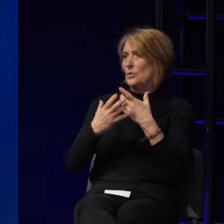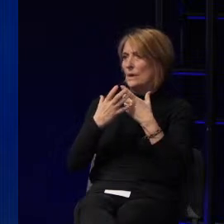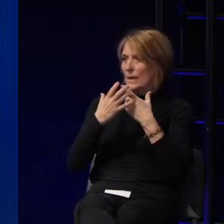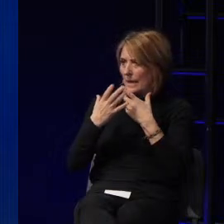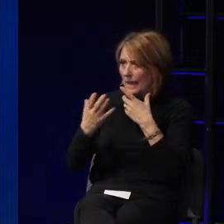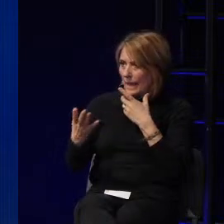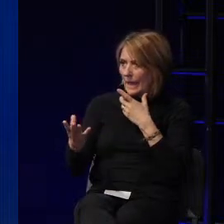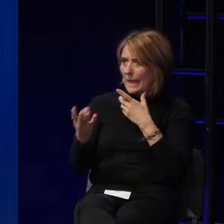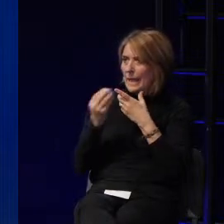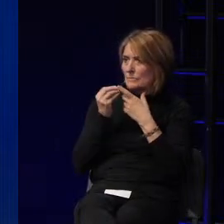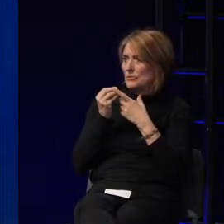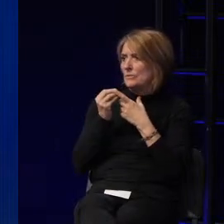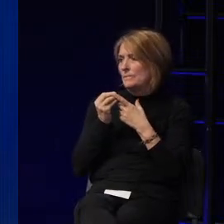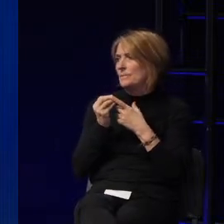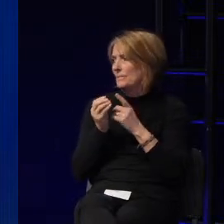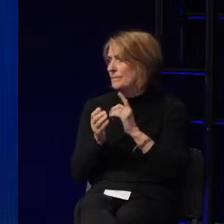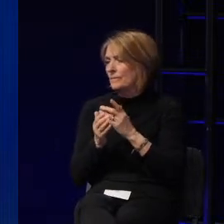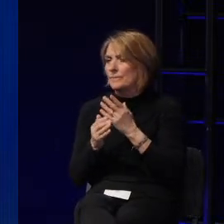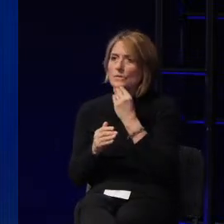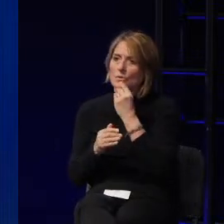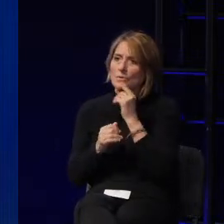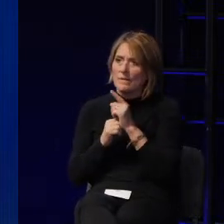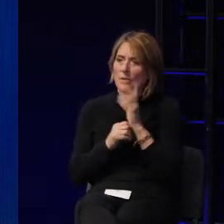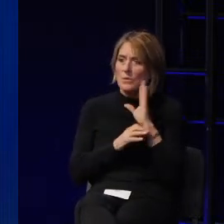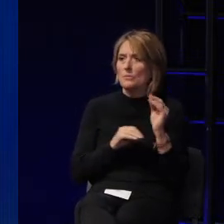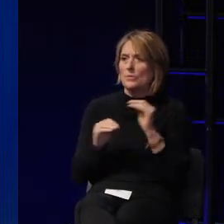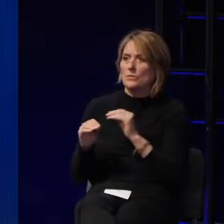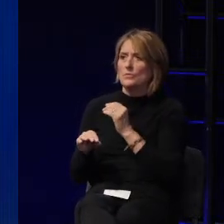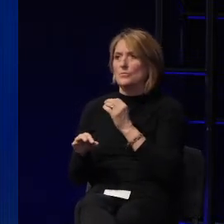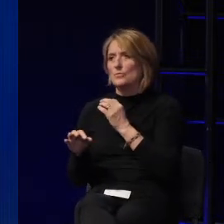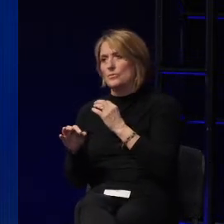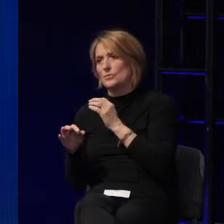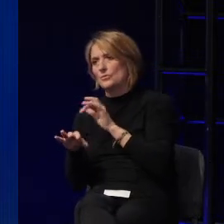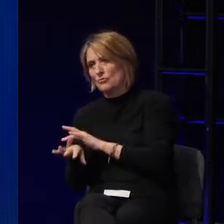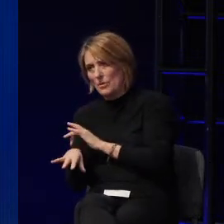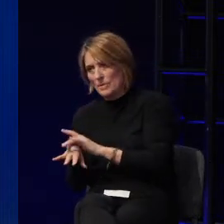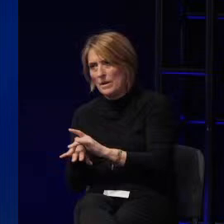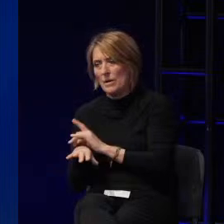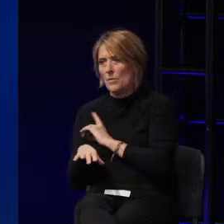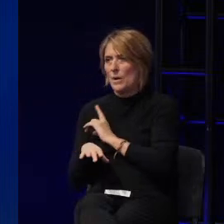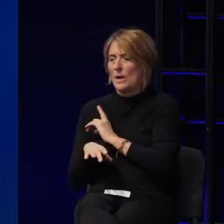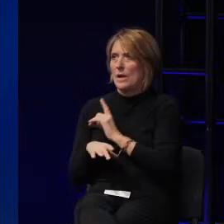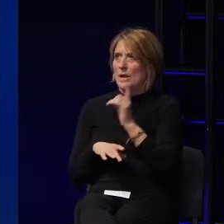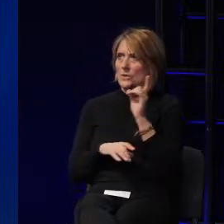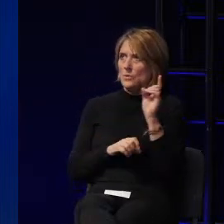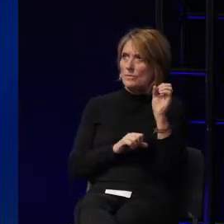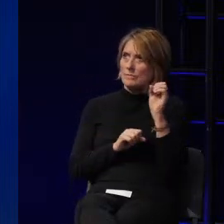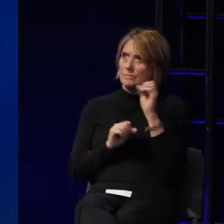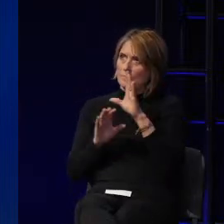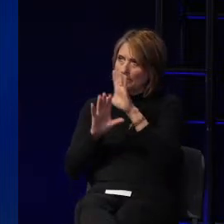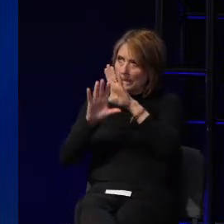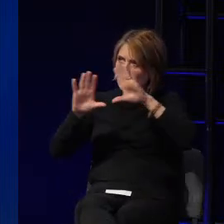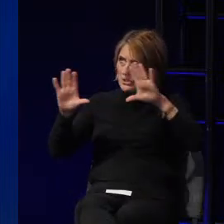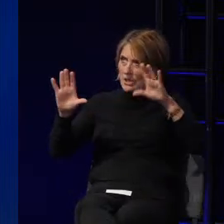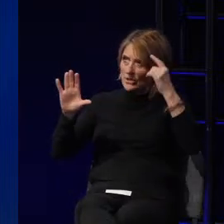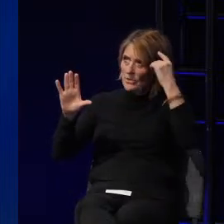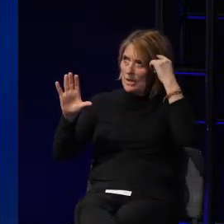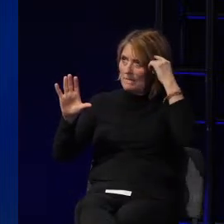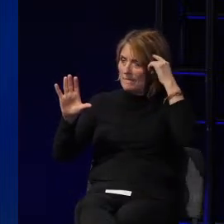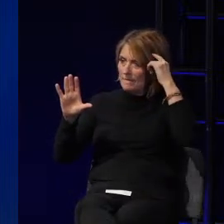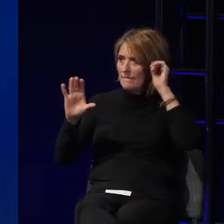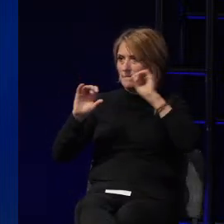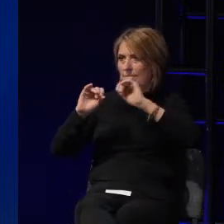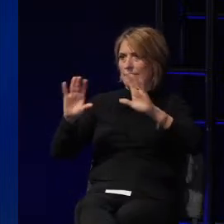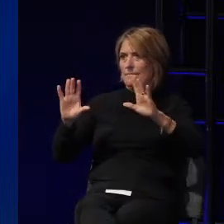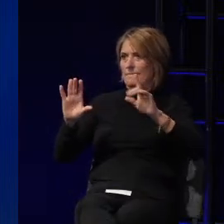useful when you move into drama, because you can carry that picture you have in your head